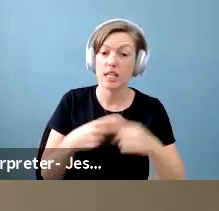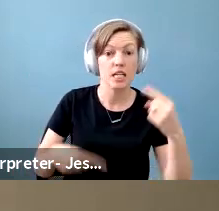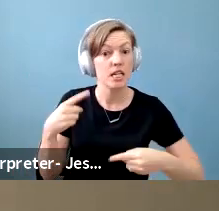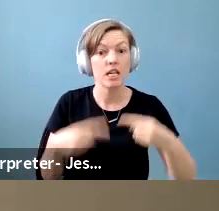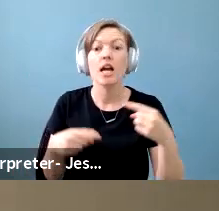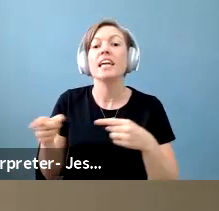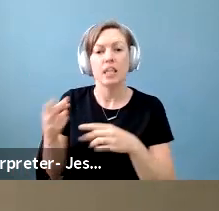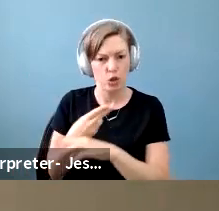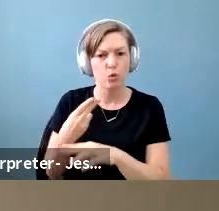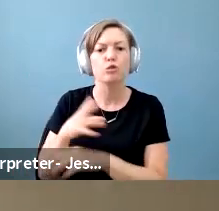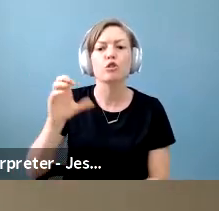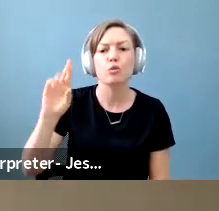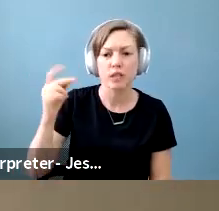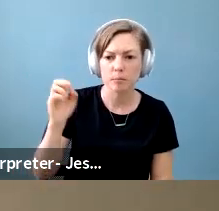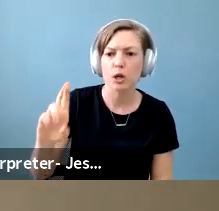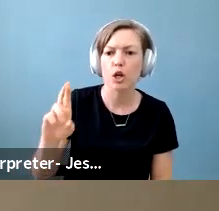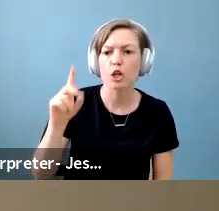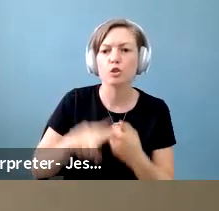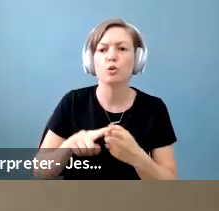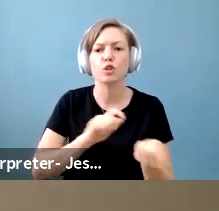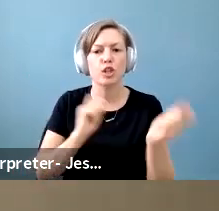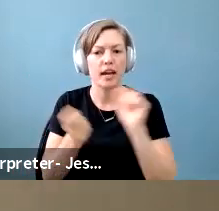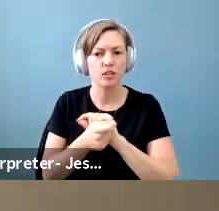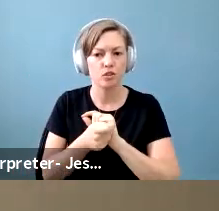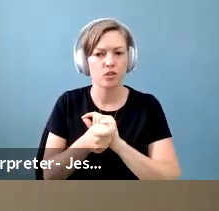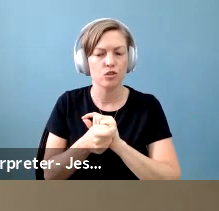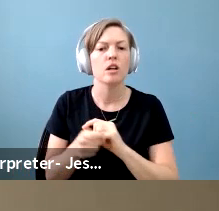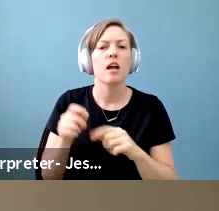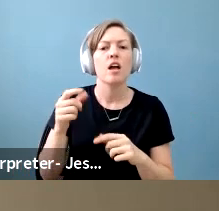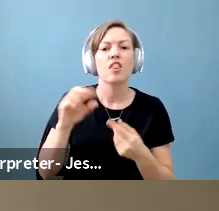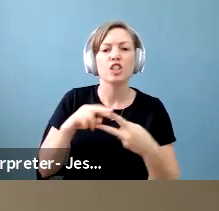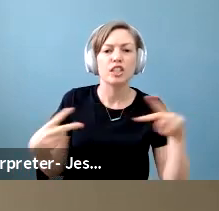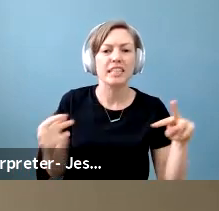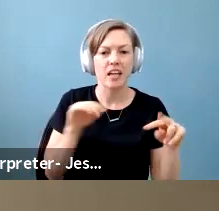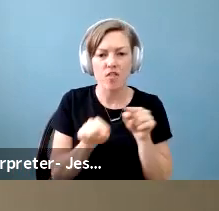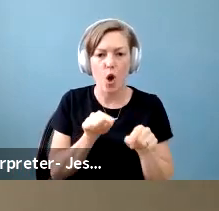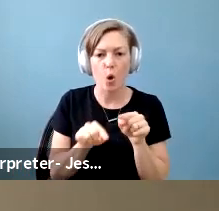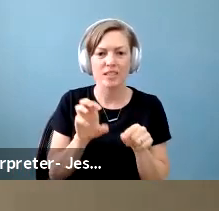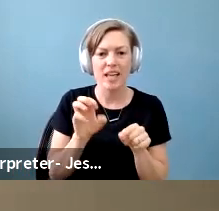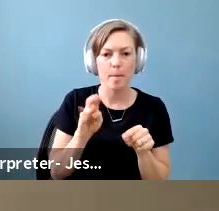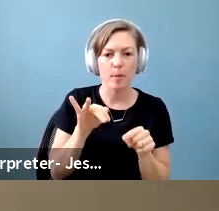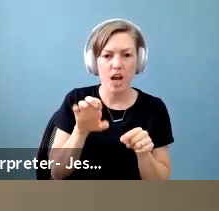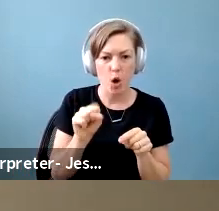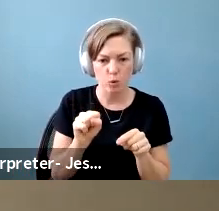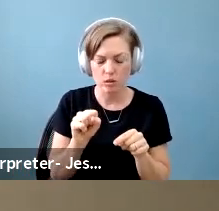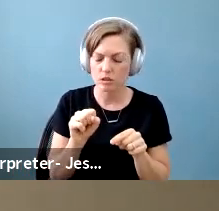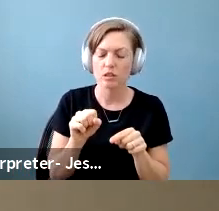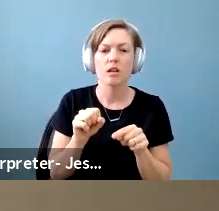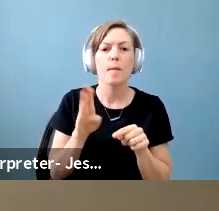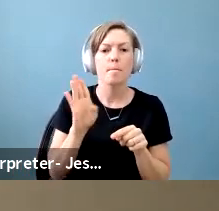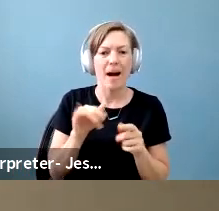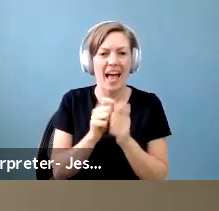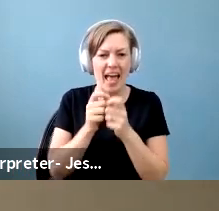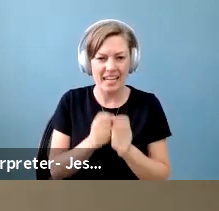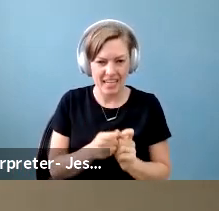CRISPR to change the genes of those embryos by editing